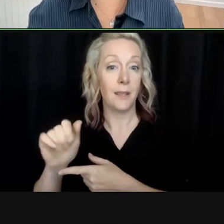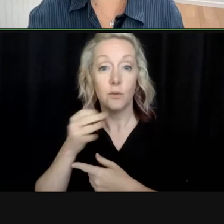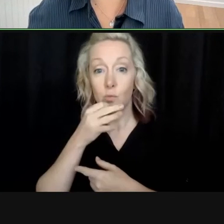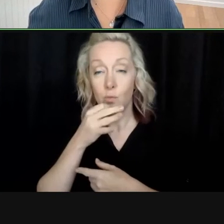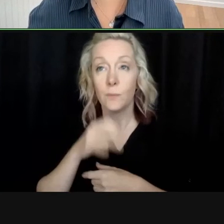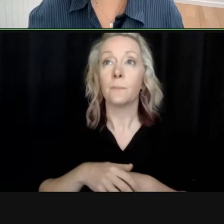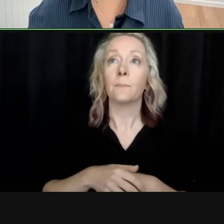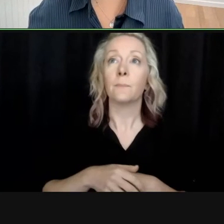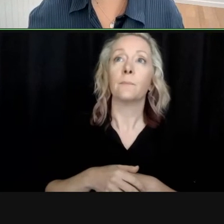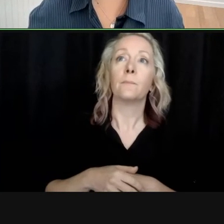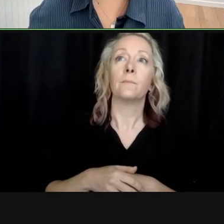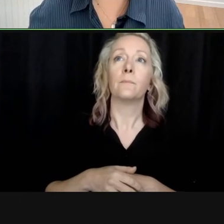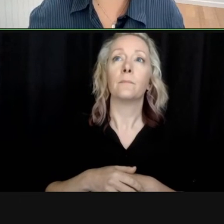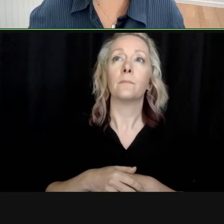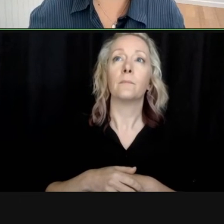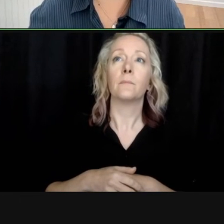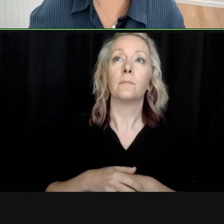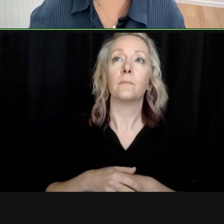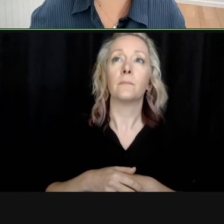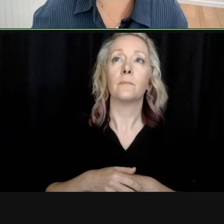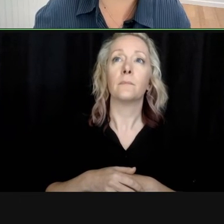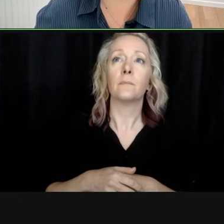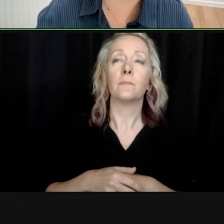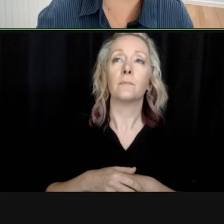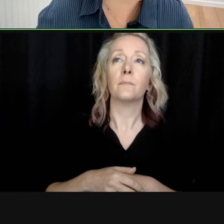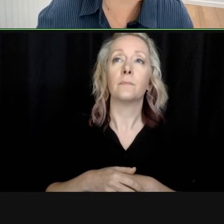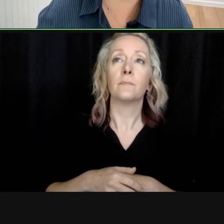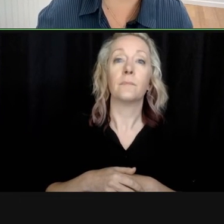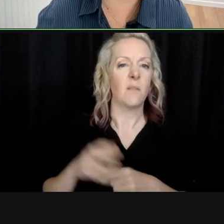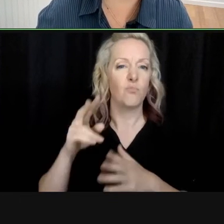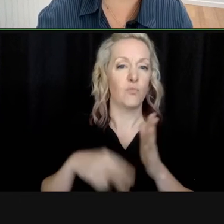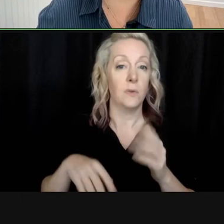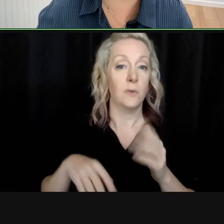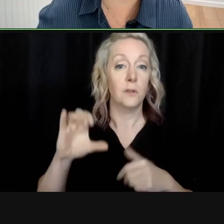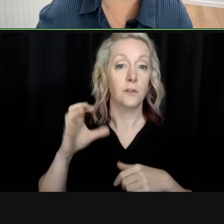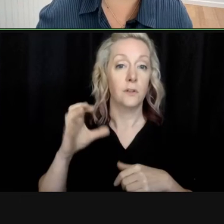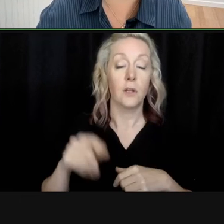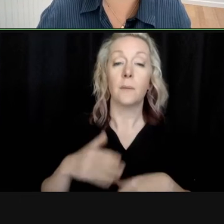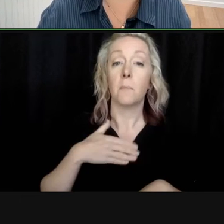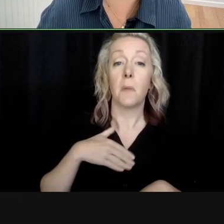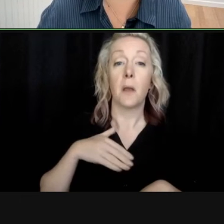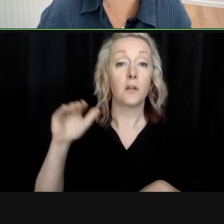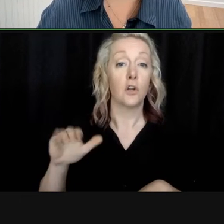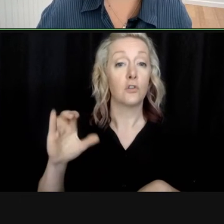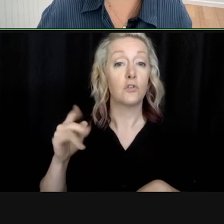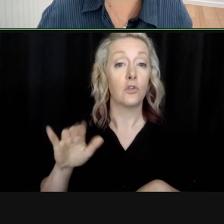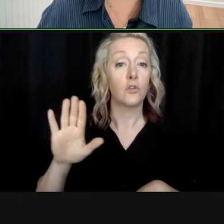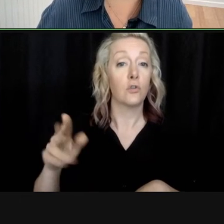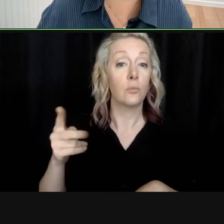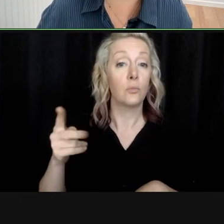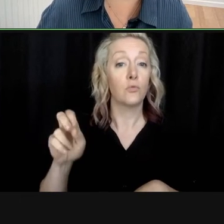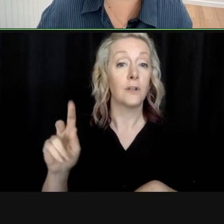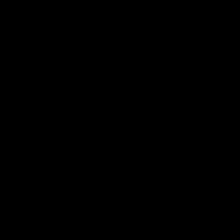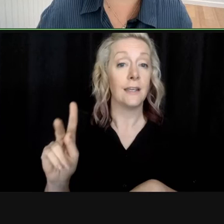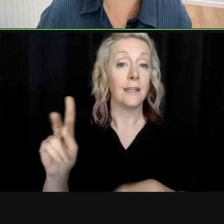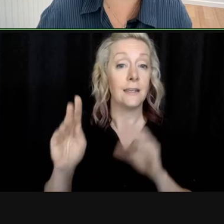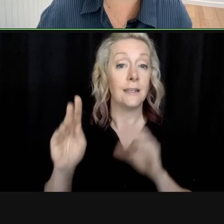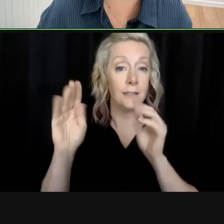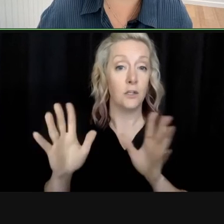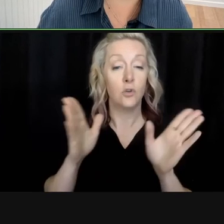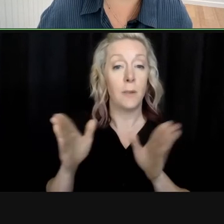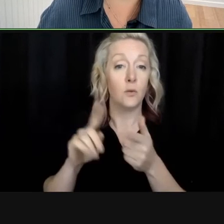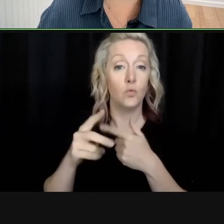great. Okay. My child, here Nicole says, my child with charge had a pre-K teacher that was going to transition to the autism class